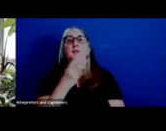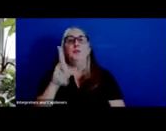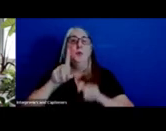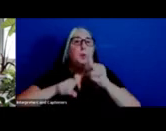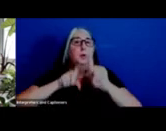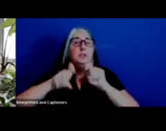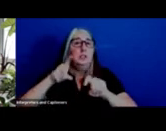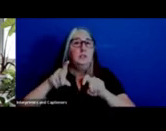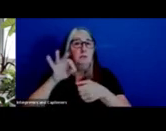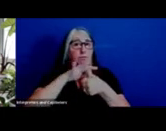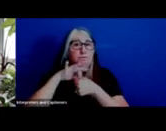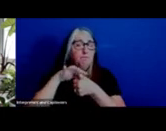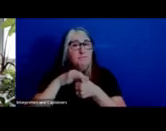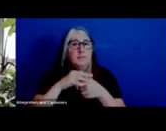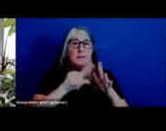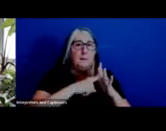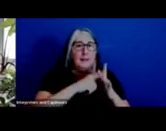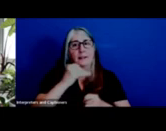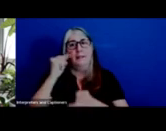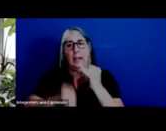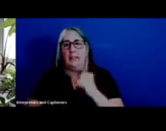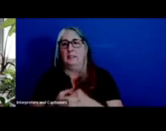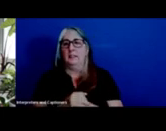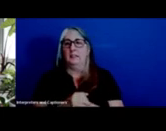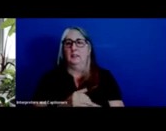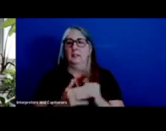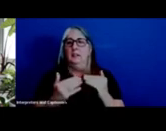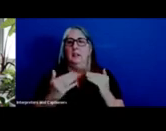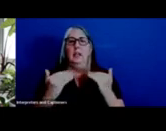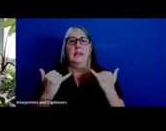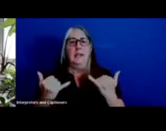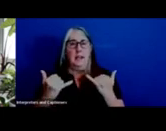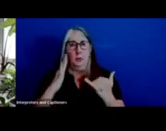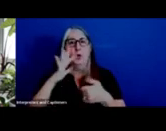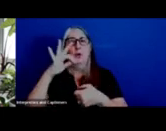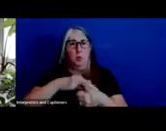and the end, and I believe the next poll is coming up now.